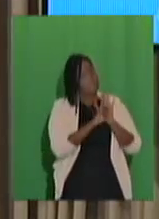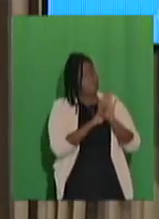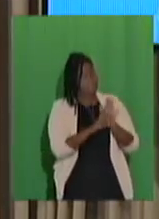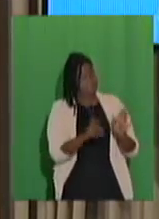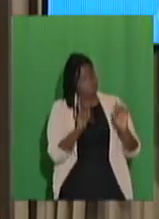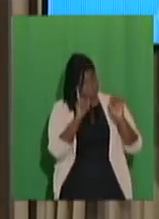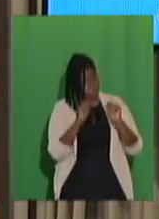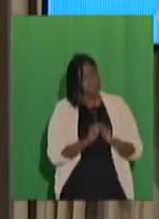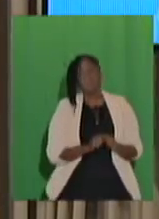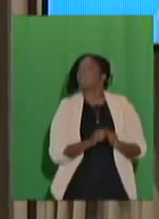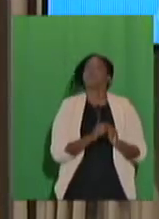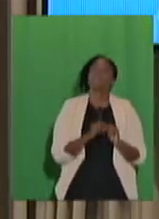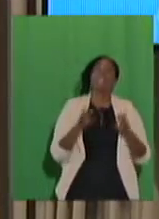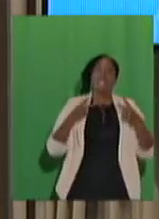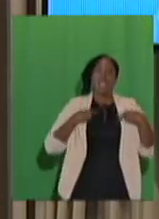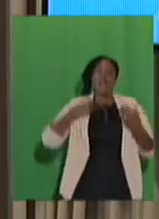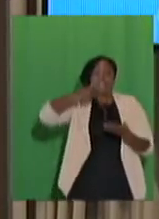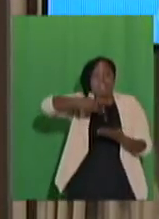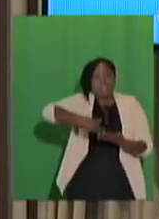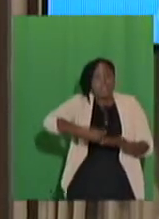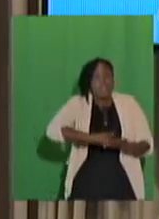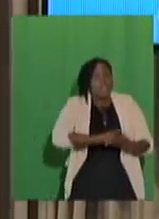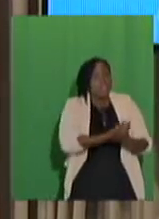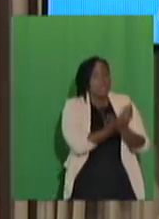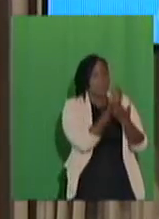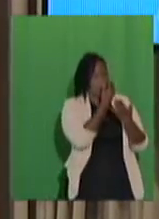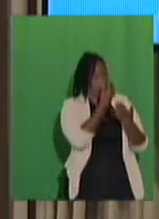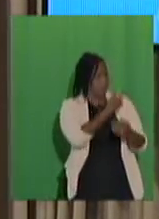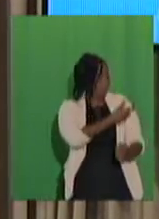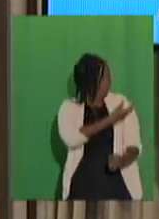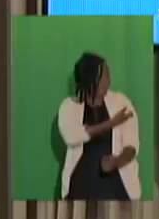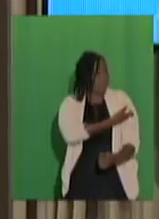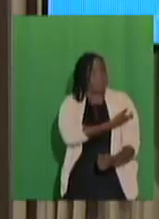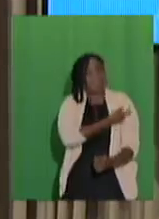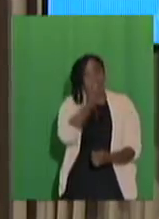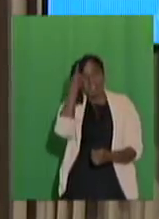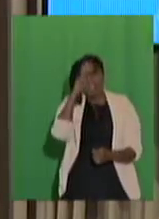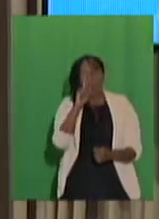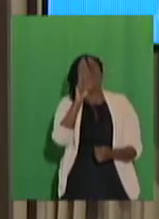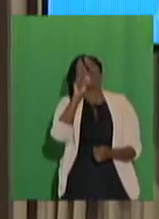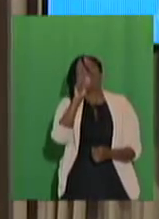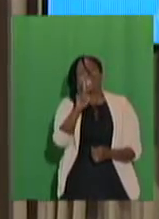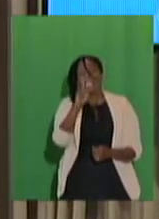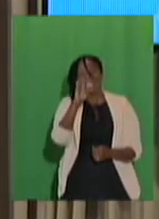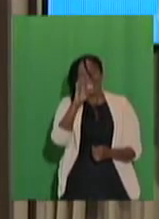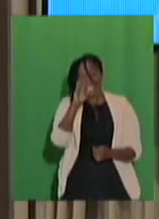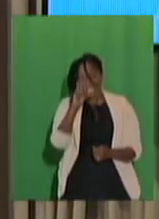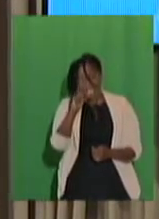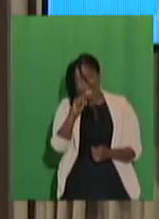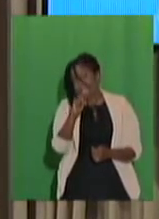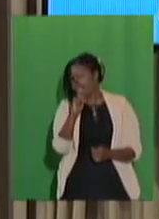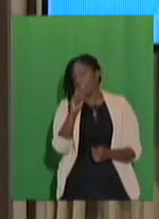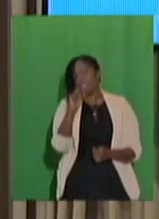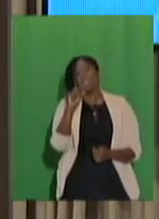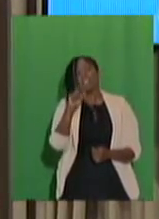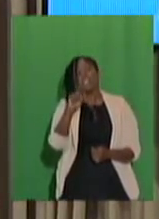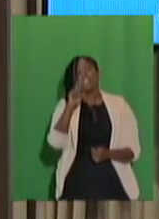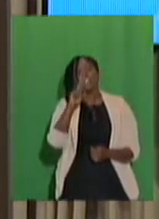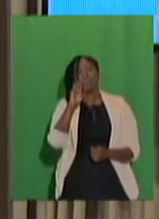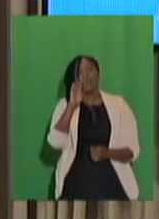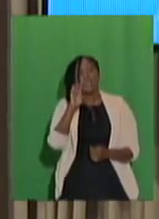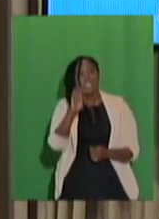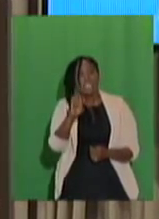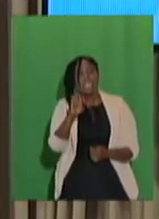new vaccine. It was administered in Philippines, and you could look at this. Thousands of